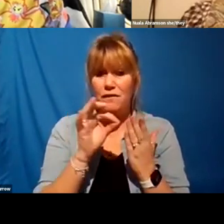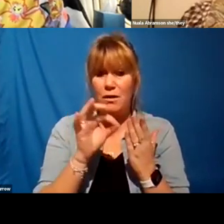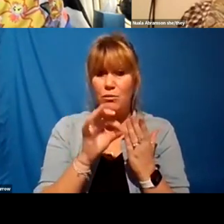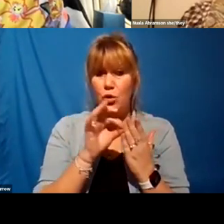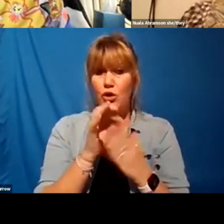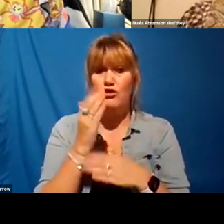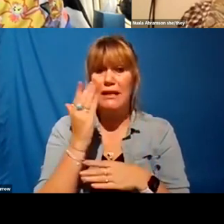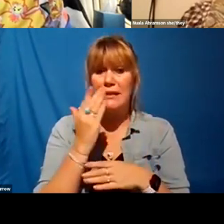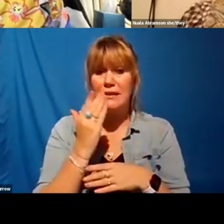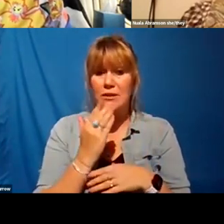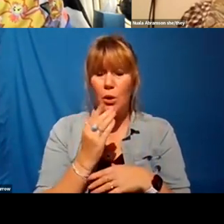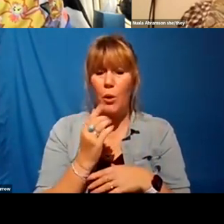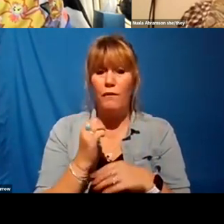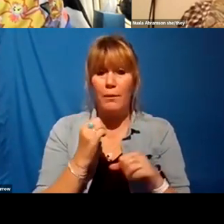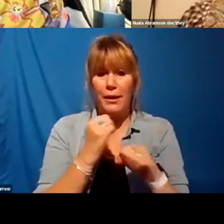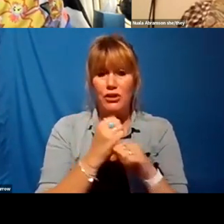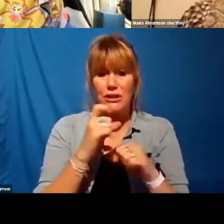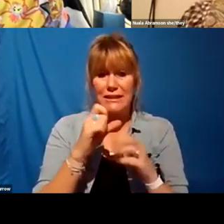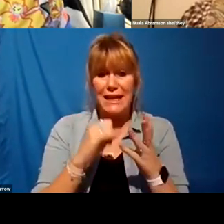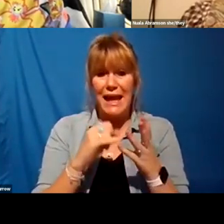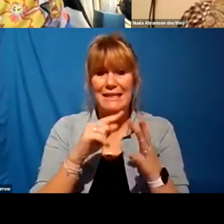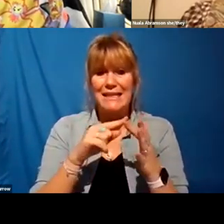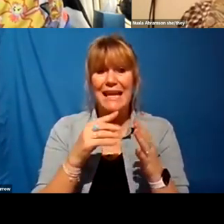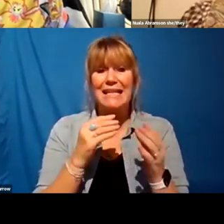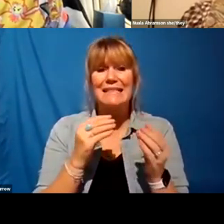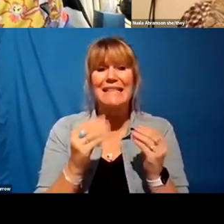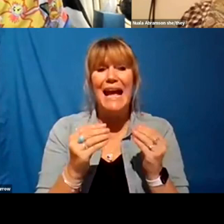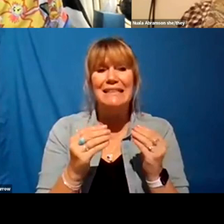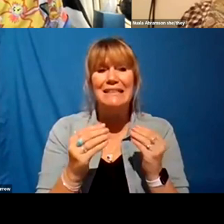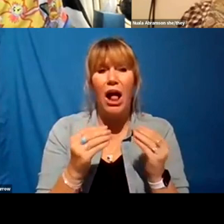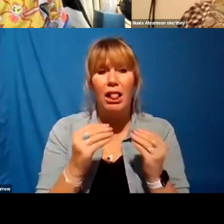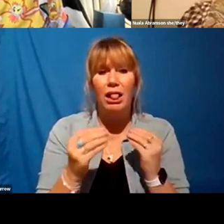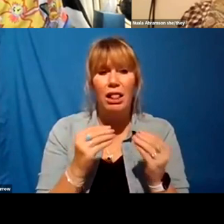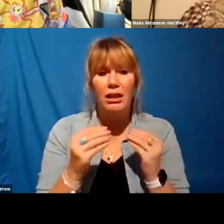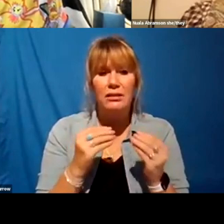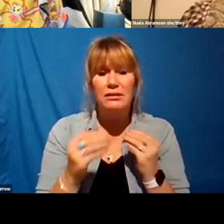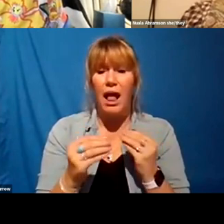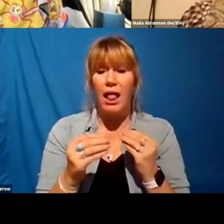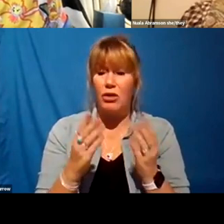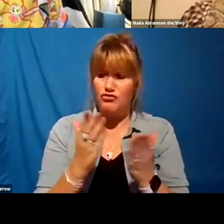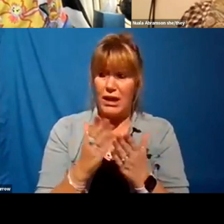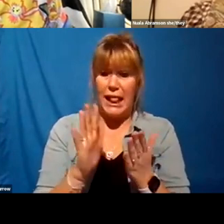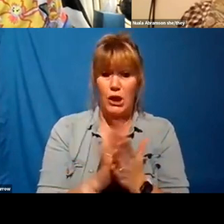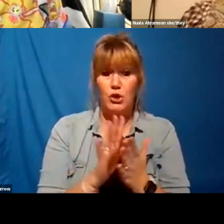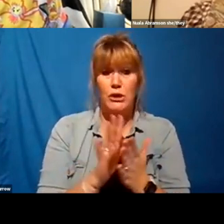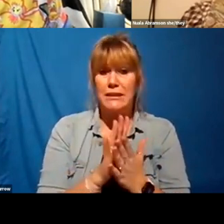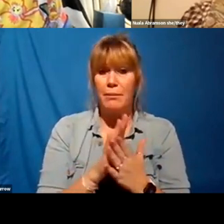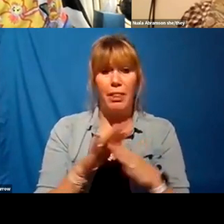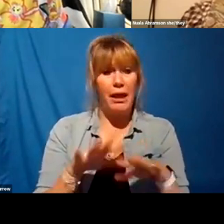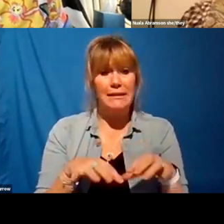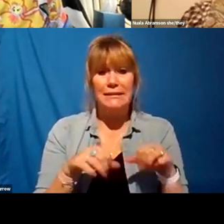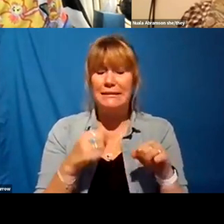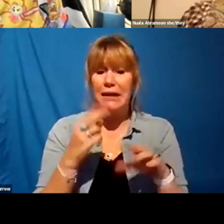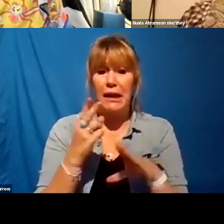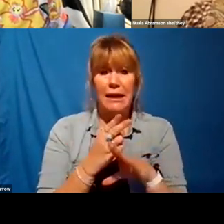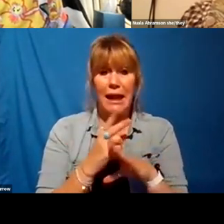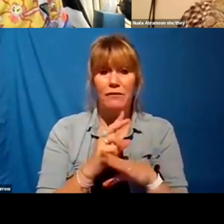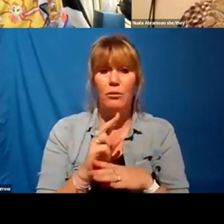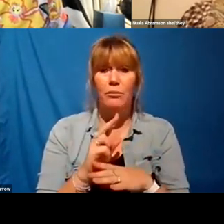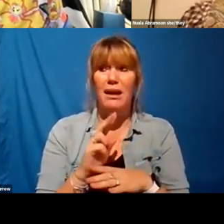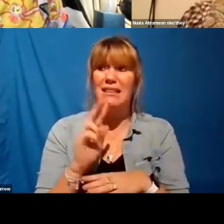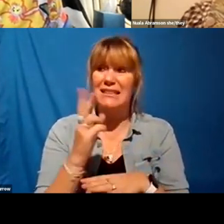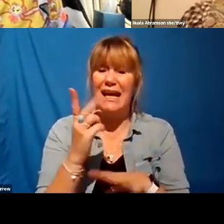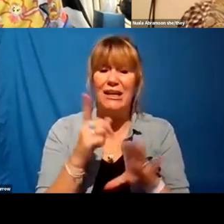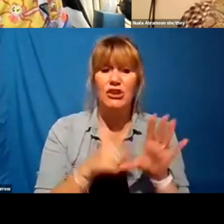school for my GCSE textiles and really enjoyed it, but then I didn't pick it up again until just before my second year of art school. I'd